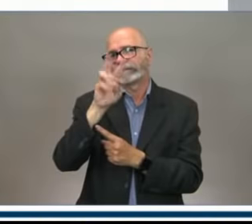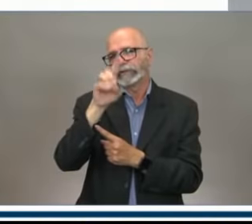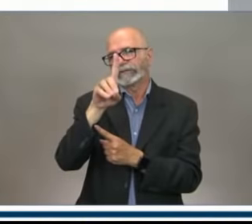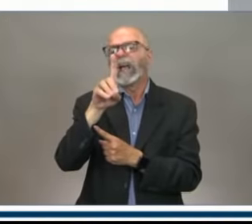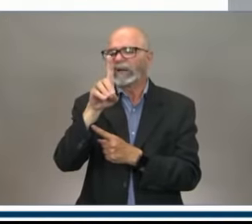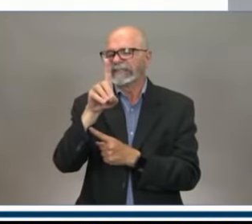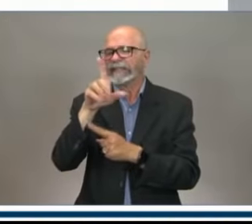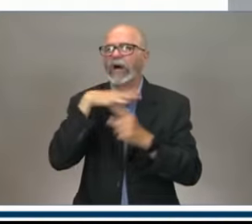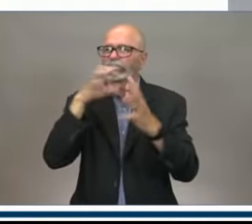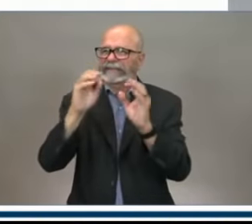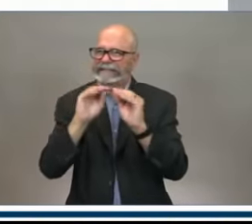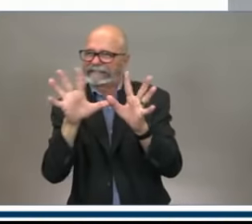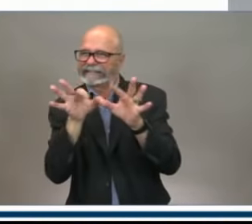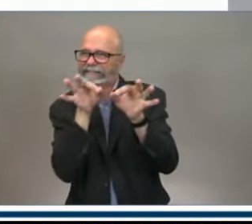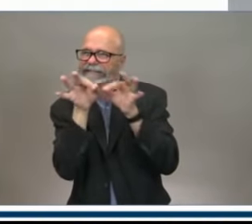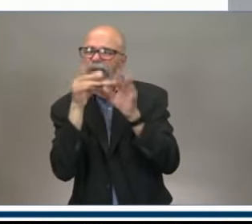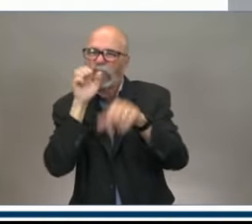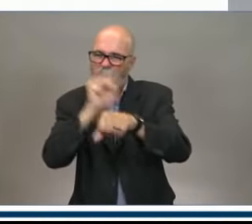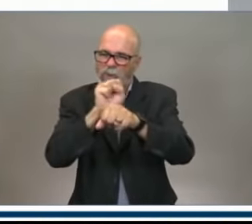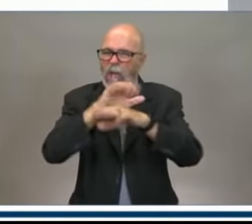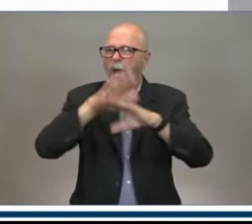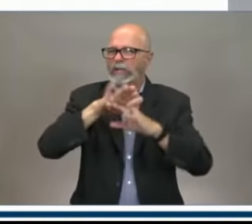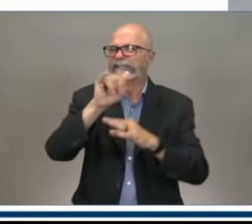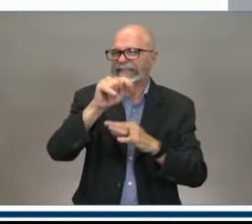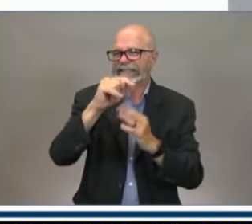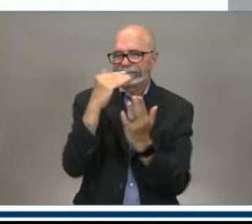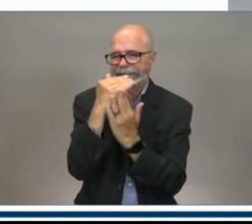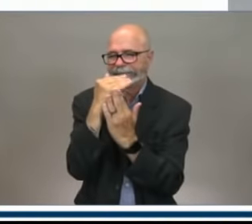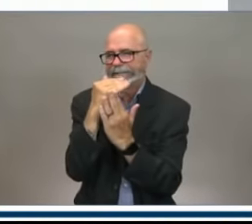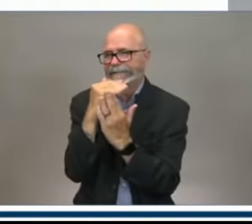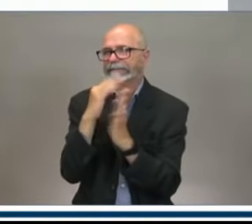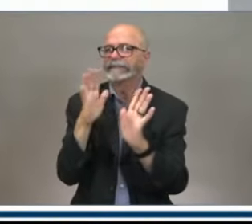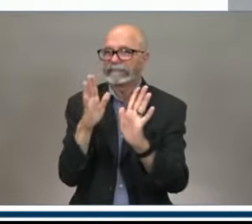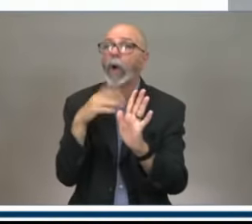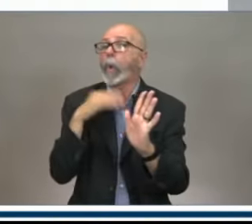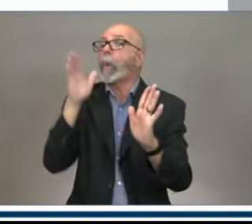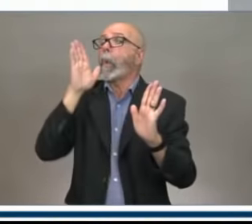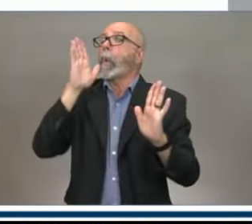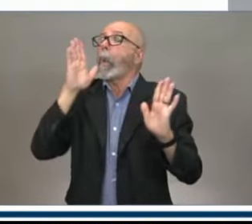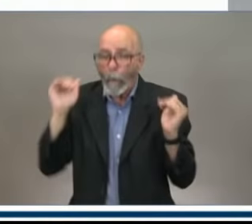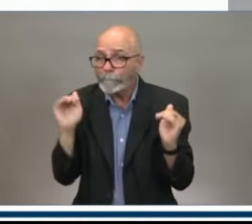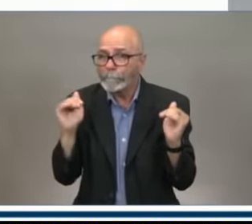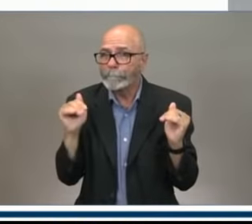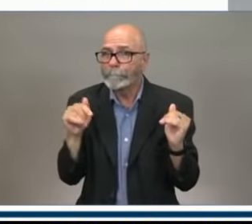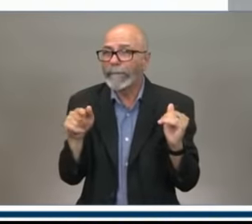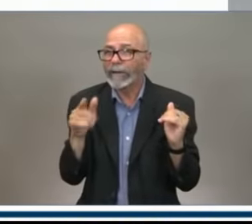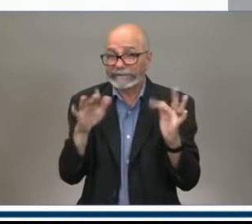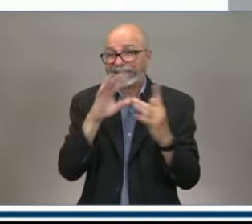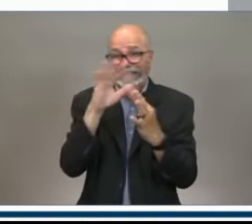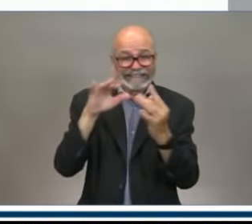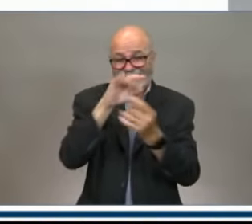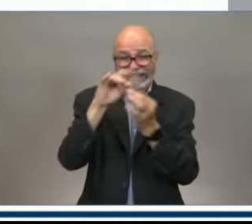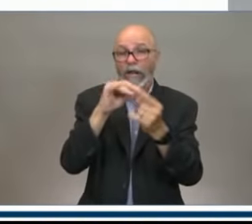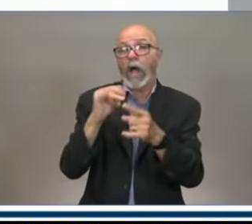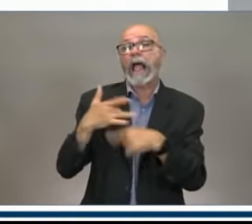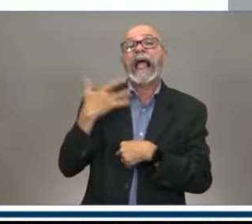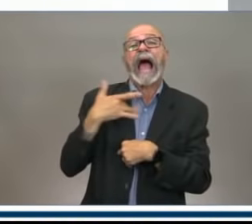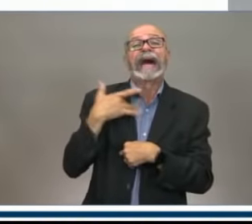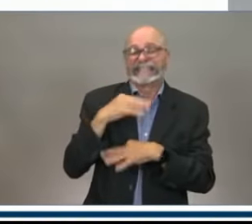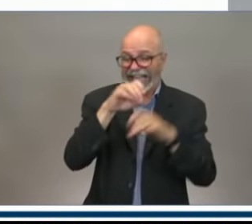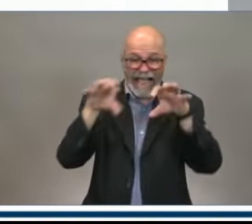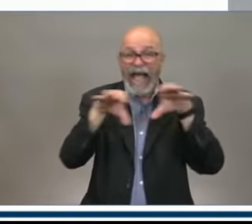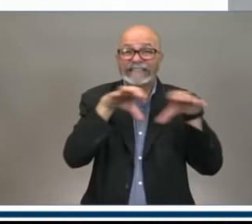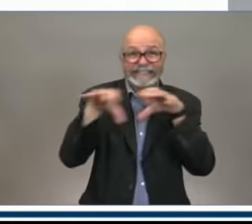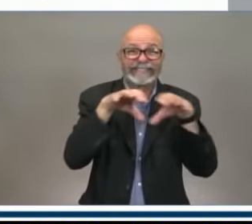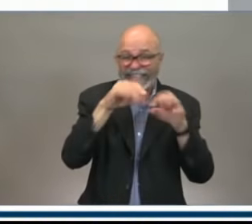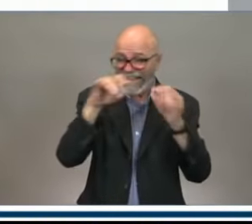do that we're very hopeful that soon we're going to have no active cases at all in the province. And then it's a moot